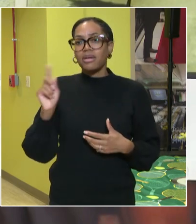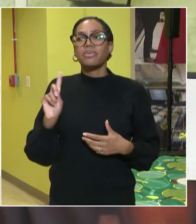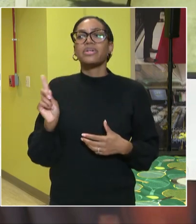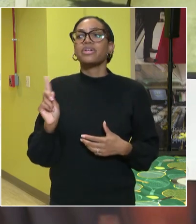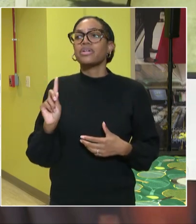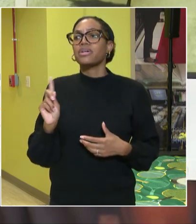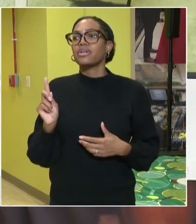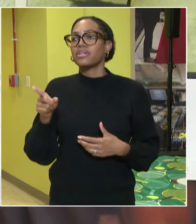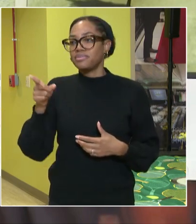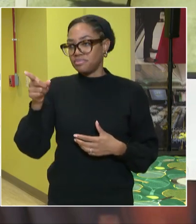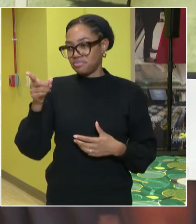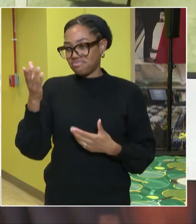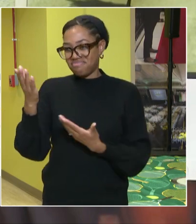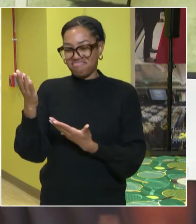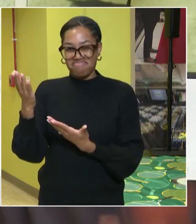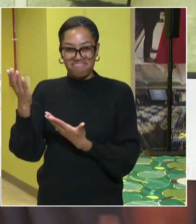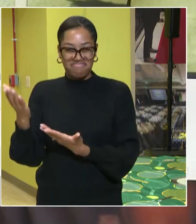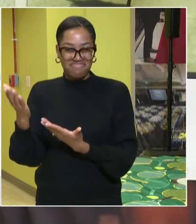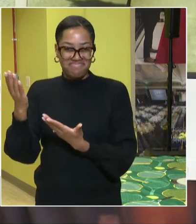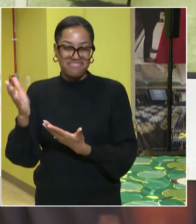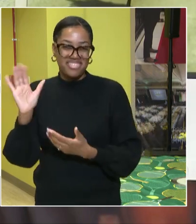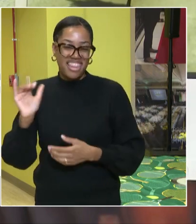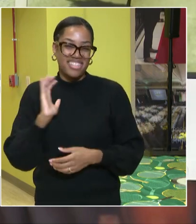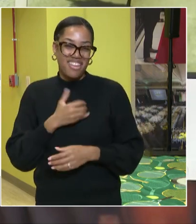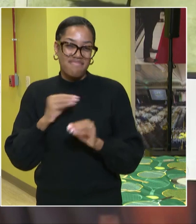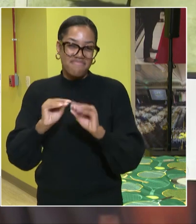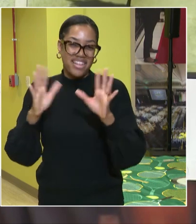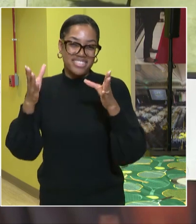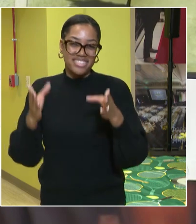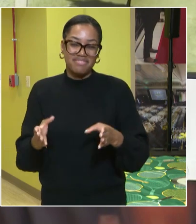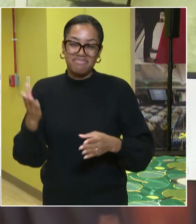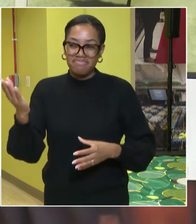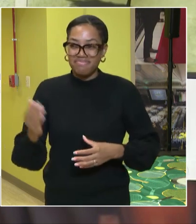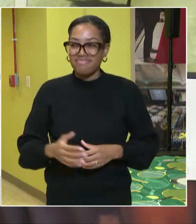Sheba? There she is. That's our magic.